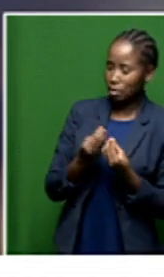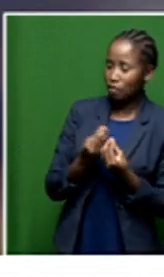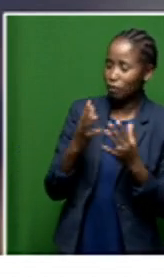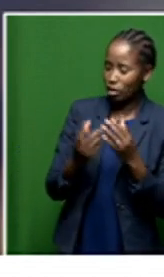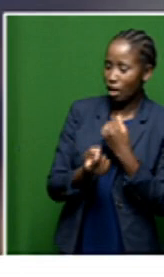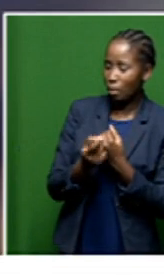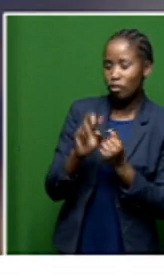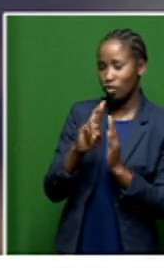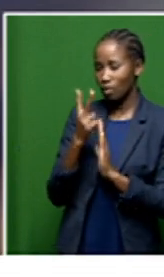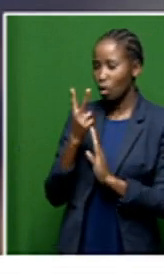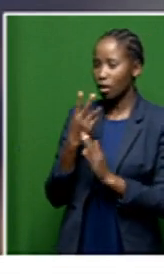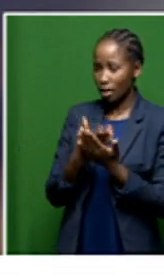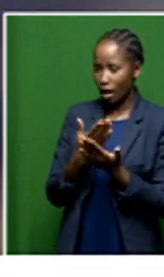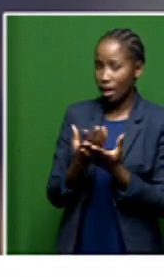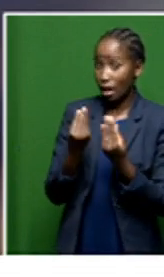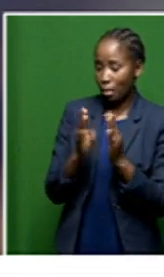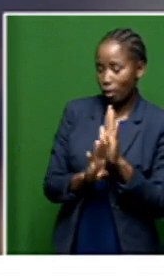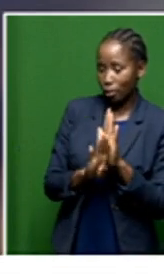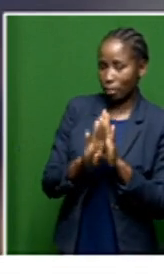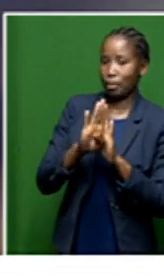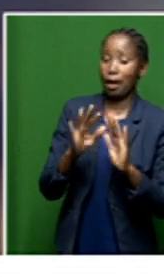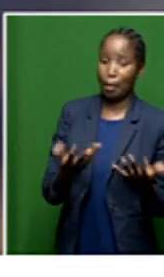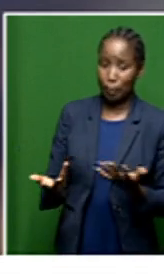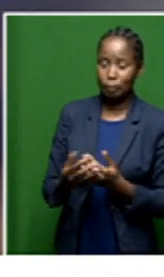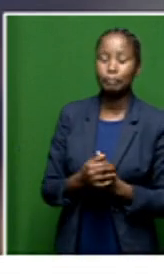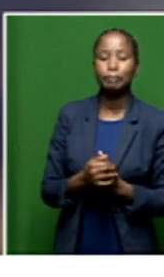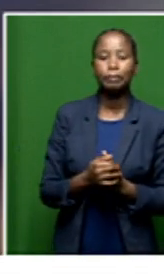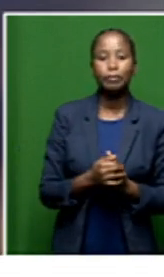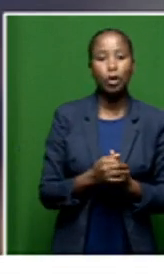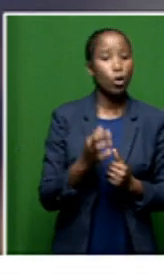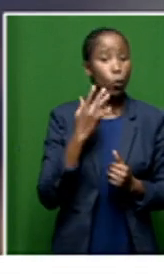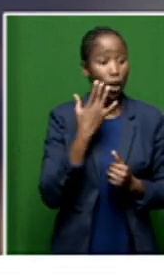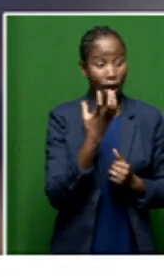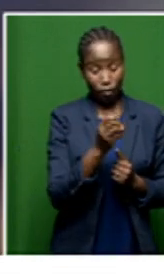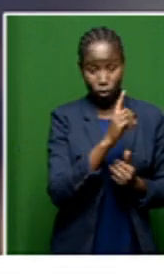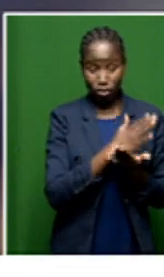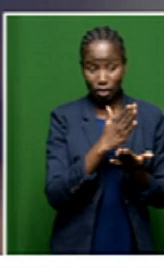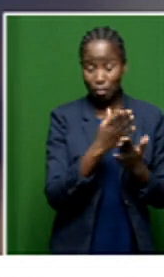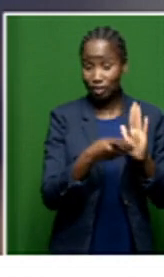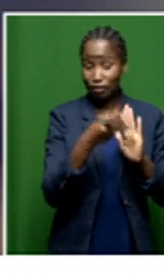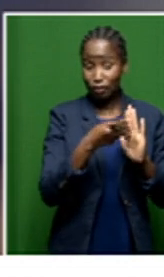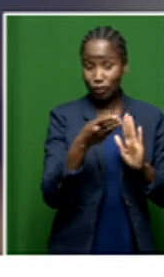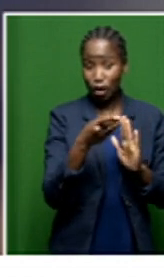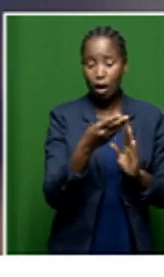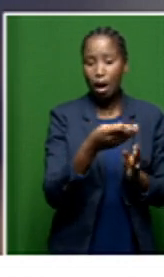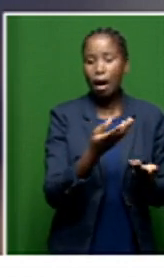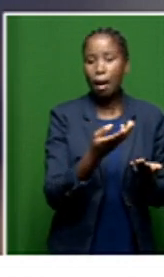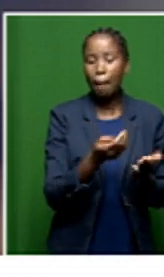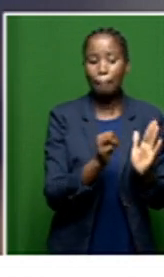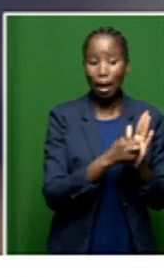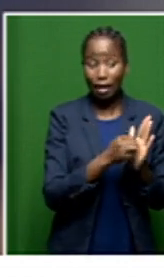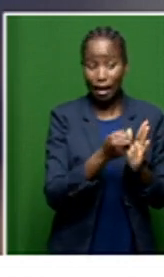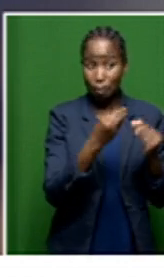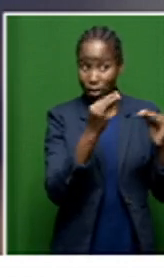growth number upwards. One of the things, of course, is that compared to the developed markets who are having big supply